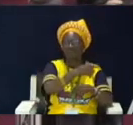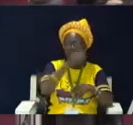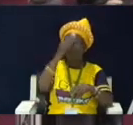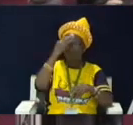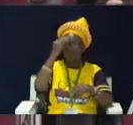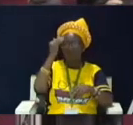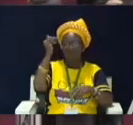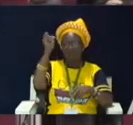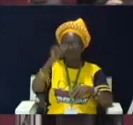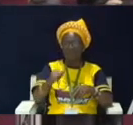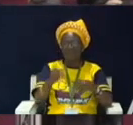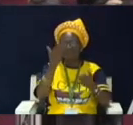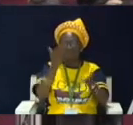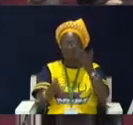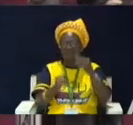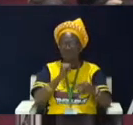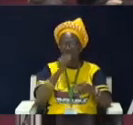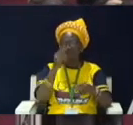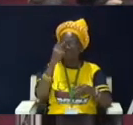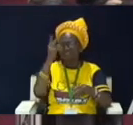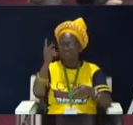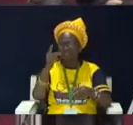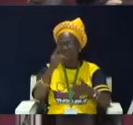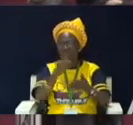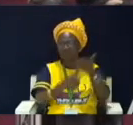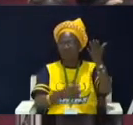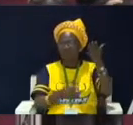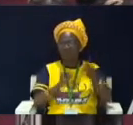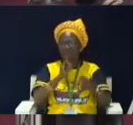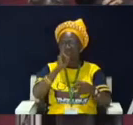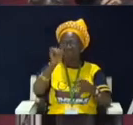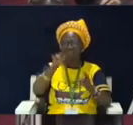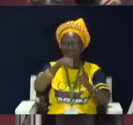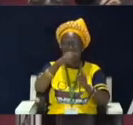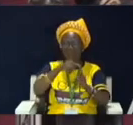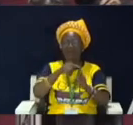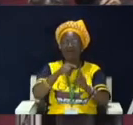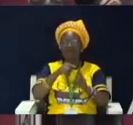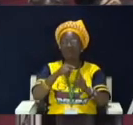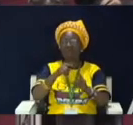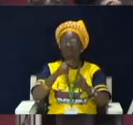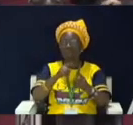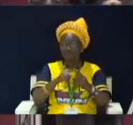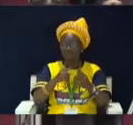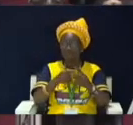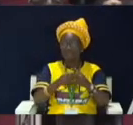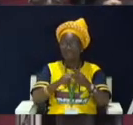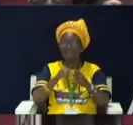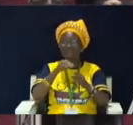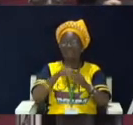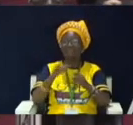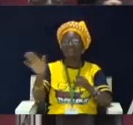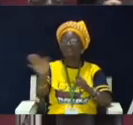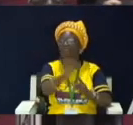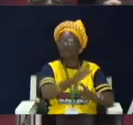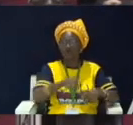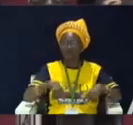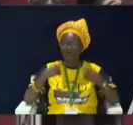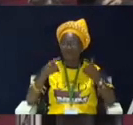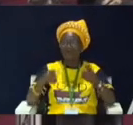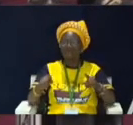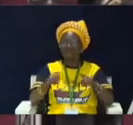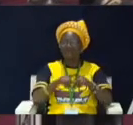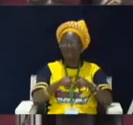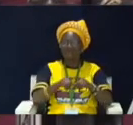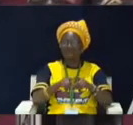They may not see what is about to begin to happen in your life. So just